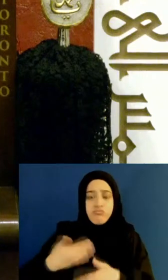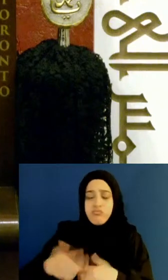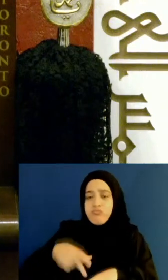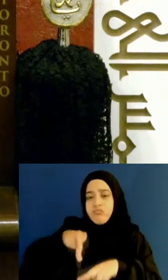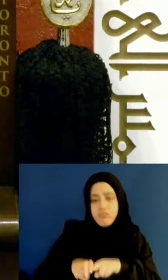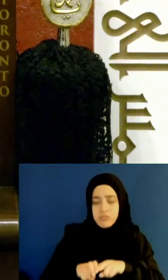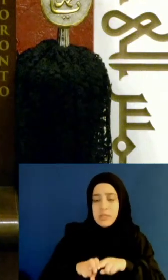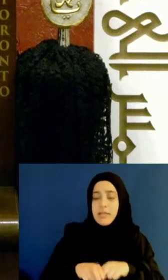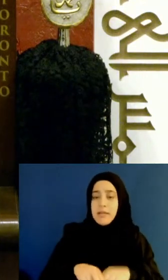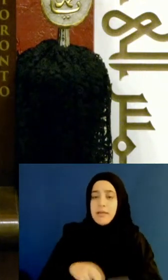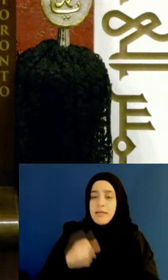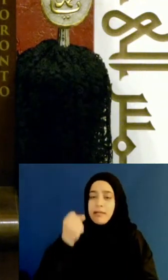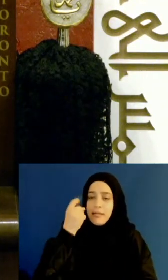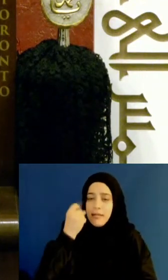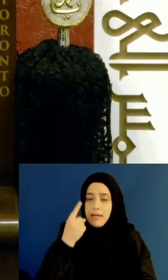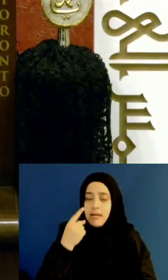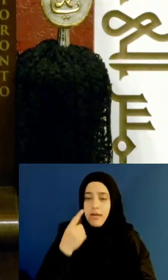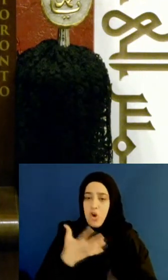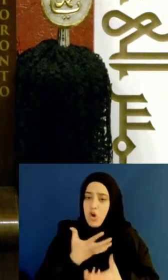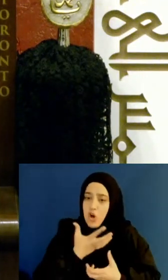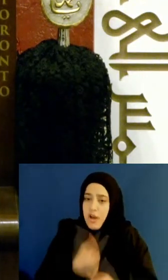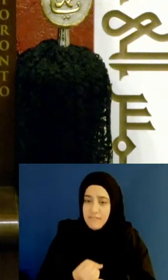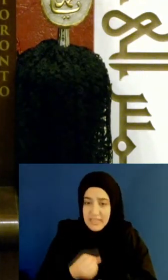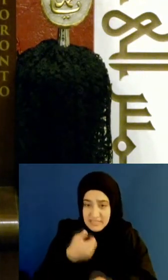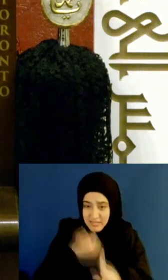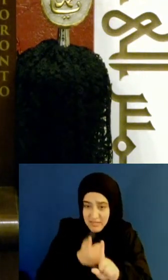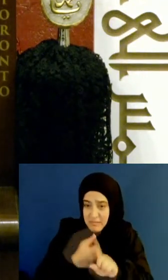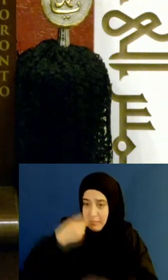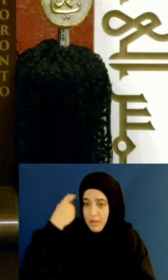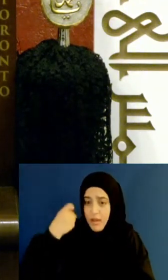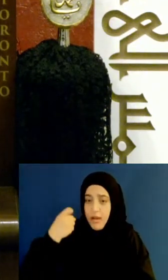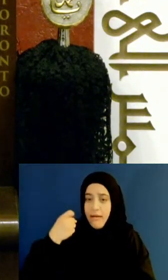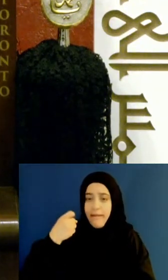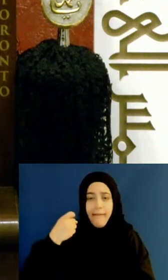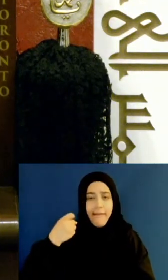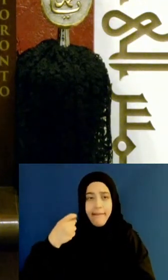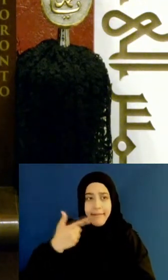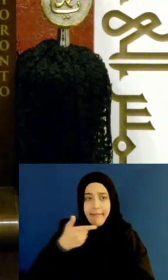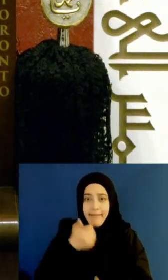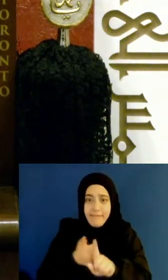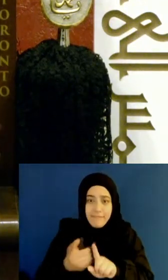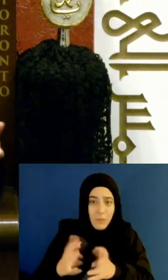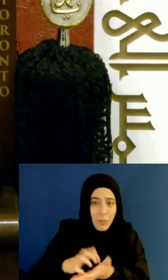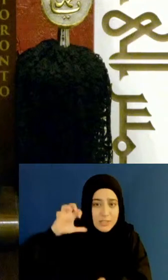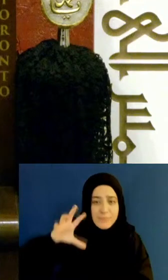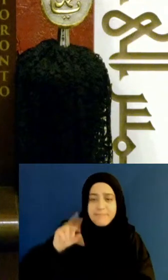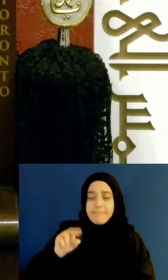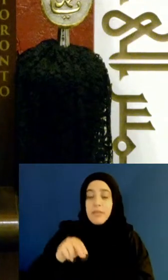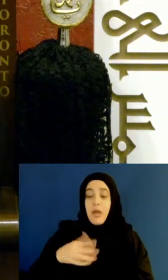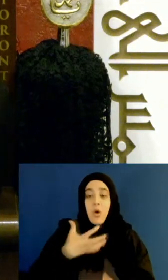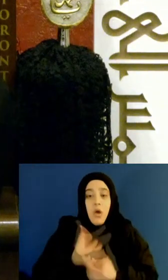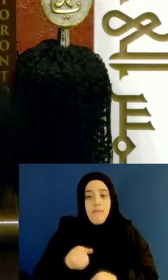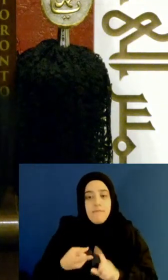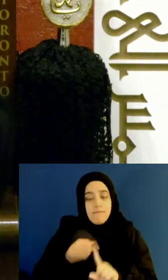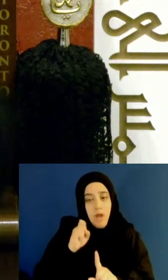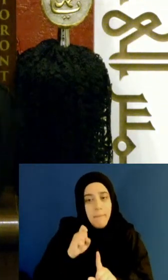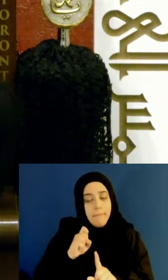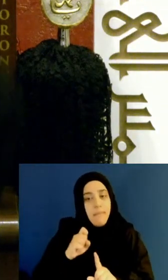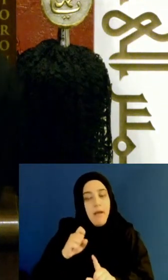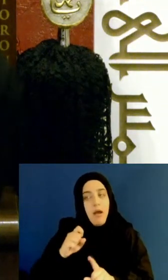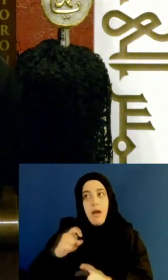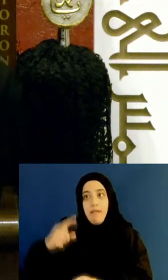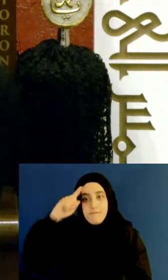possessions. Confidence comes because of your iman in Allah and faith in Rasulullah. Hence he was seated there, didn't